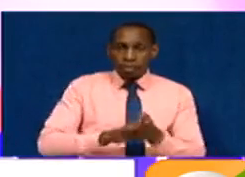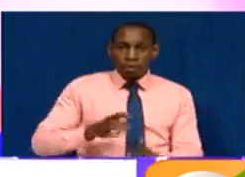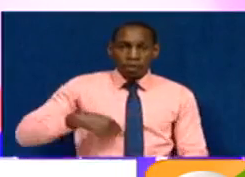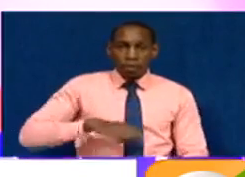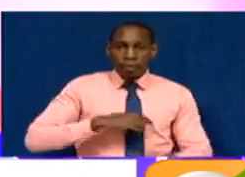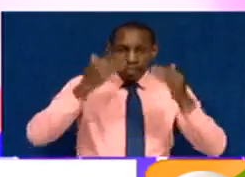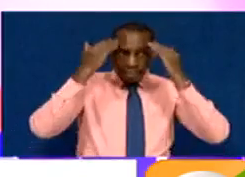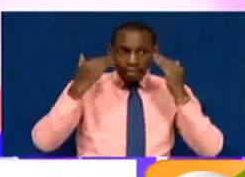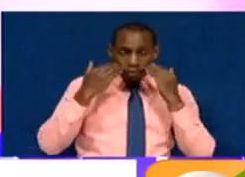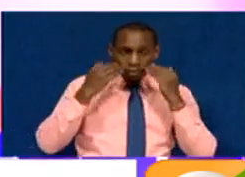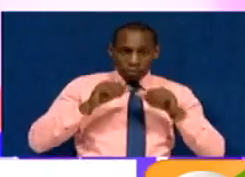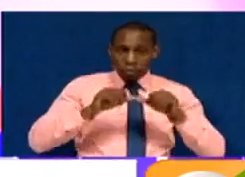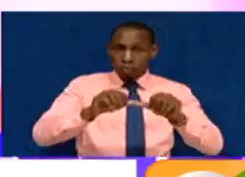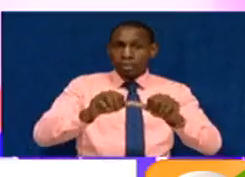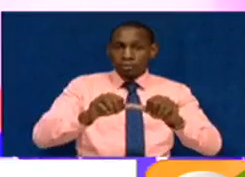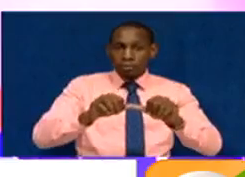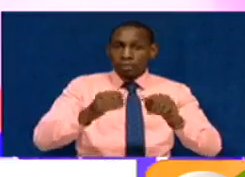the judiciary will remain